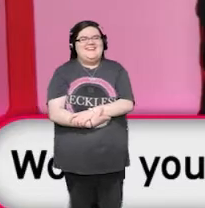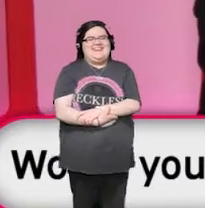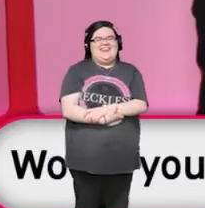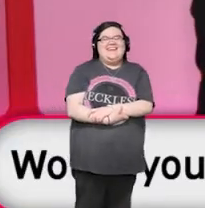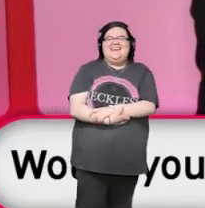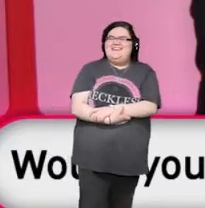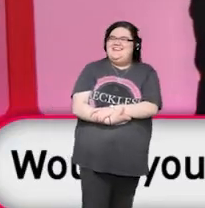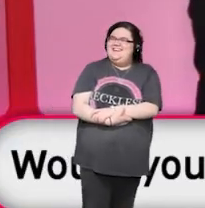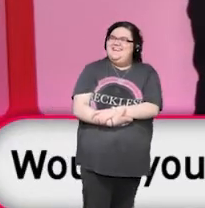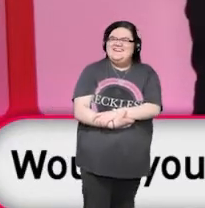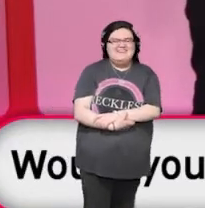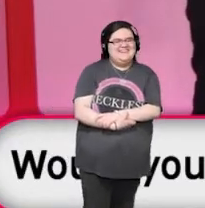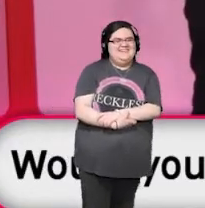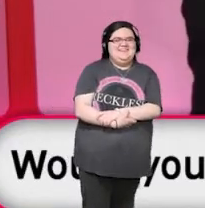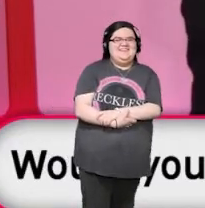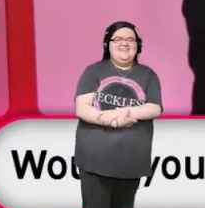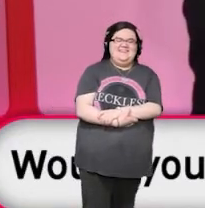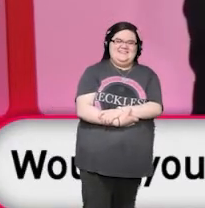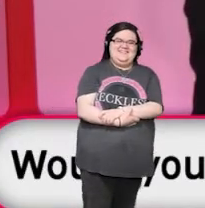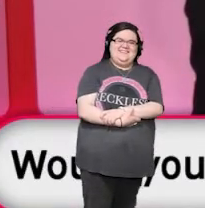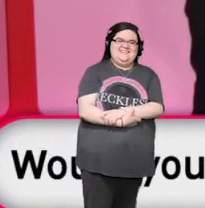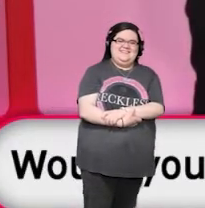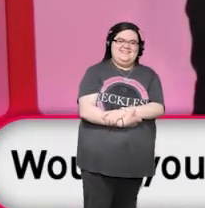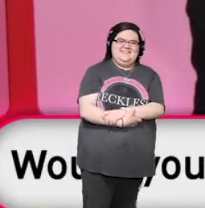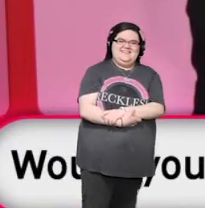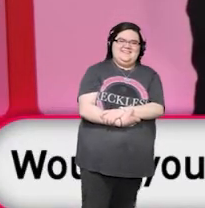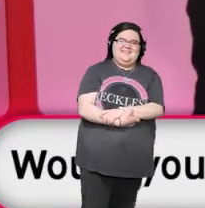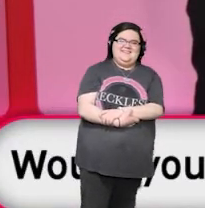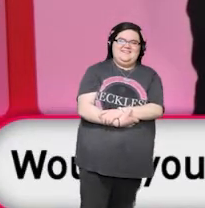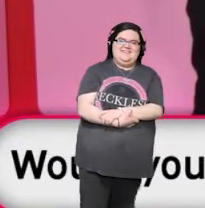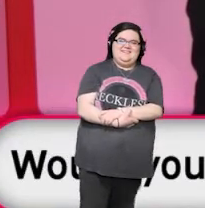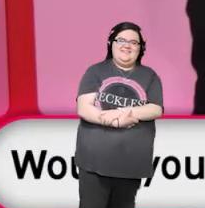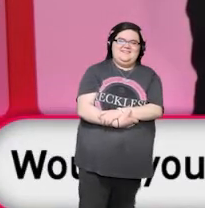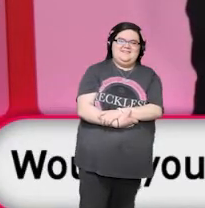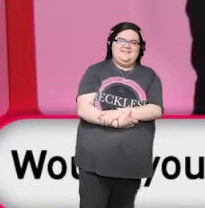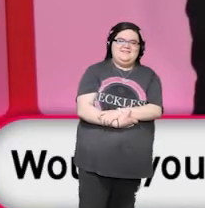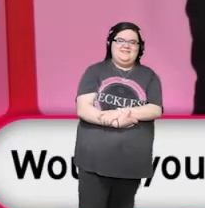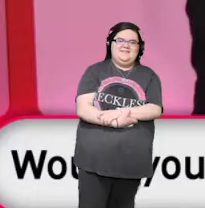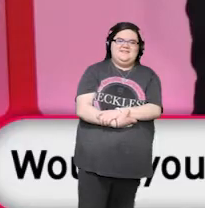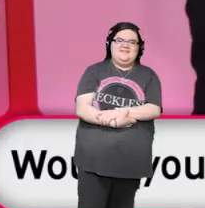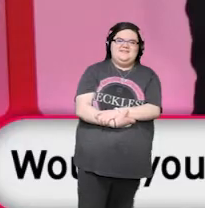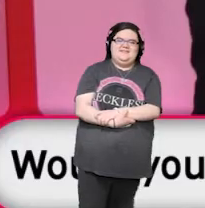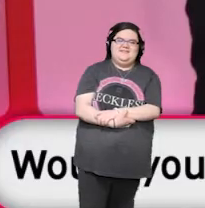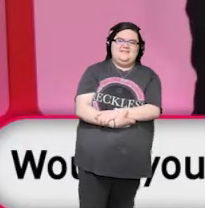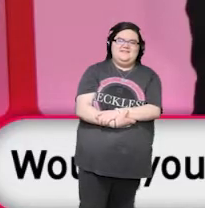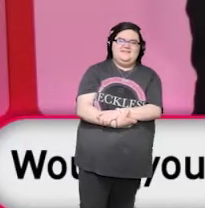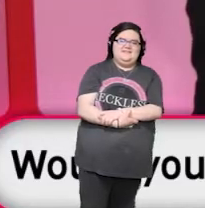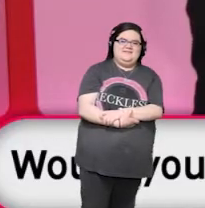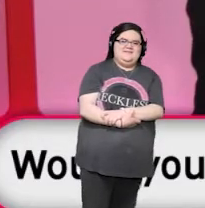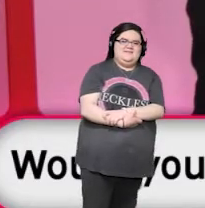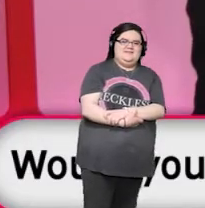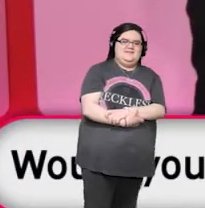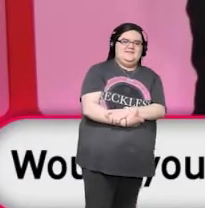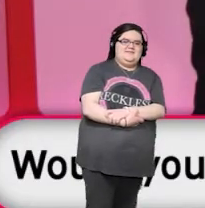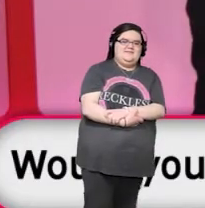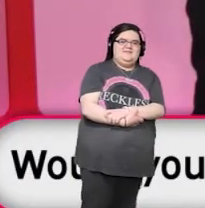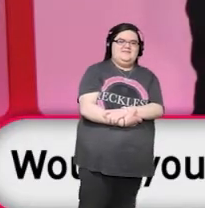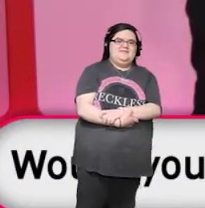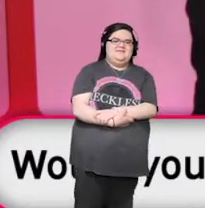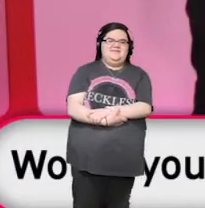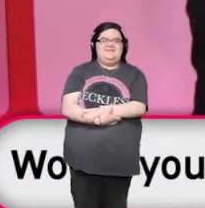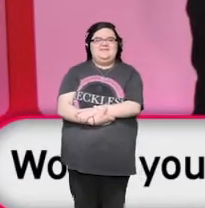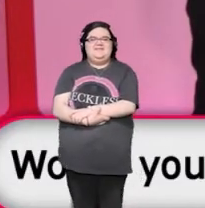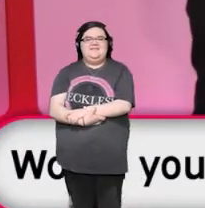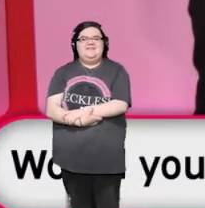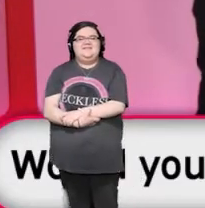too far. Who put this question? Who picked these questions? I think I'm going to last one. What, so, and you're just getting squirted on? But it's no, it's 1%. Man,